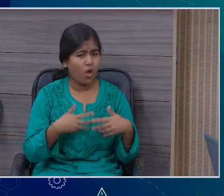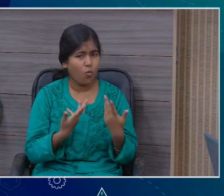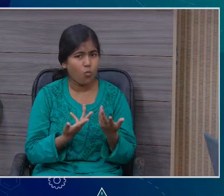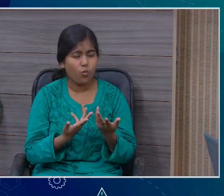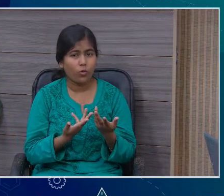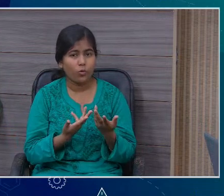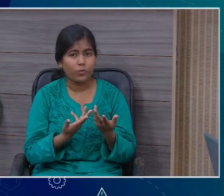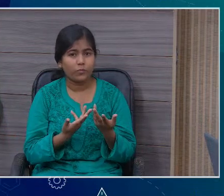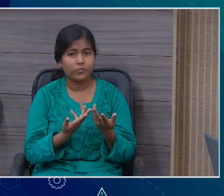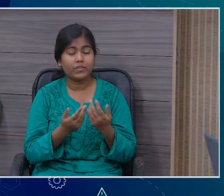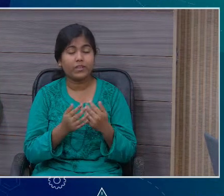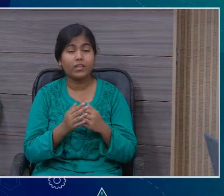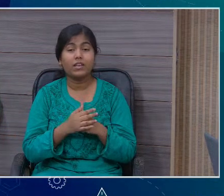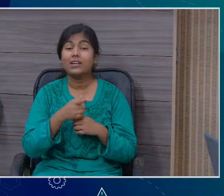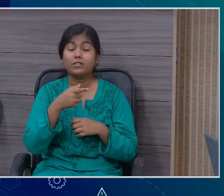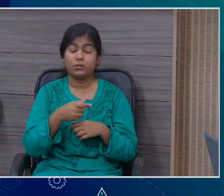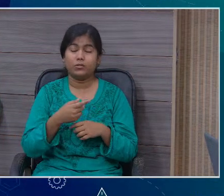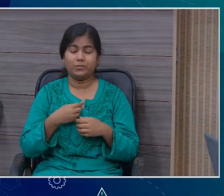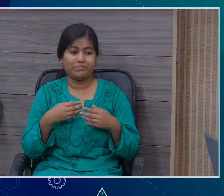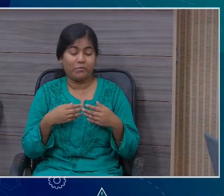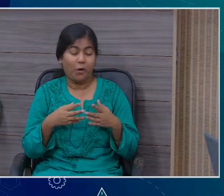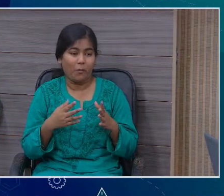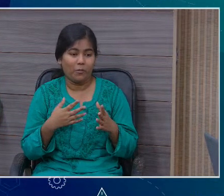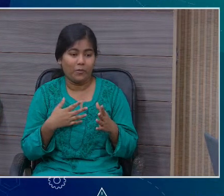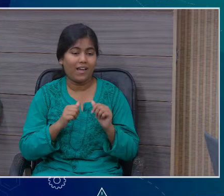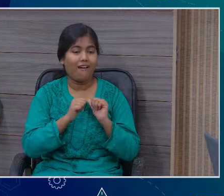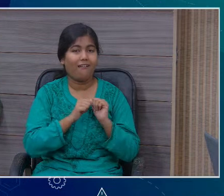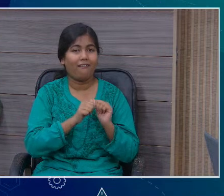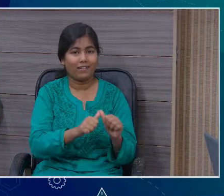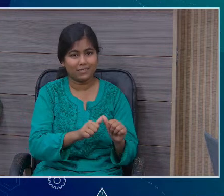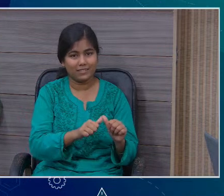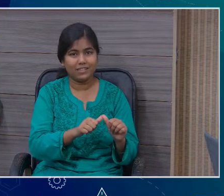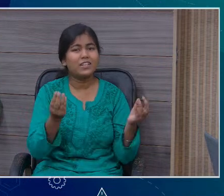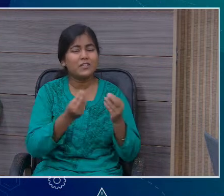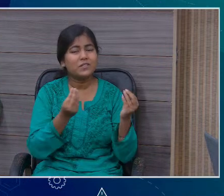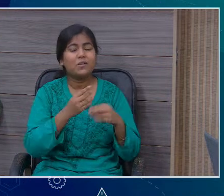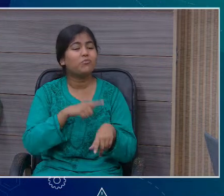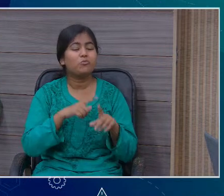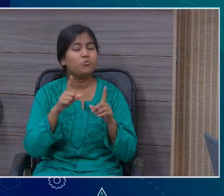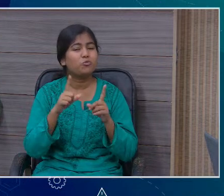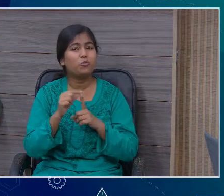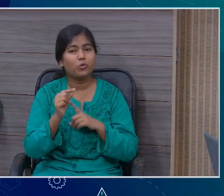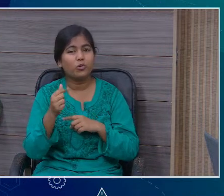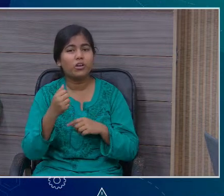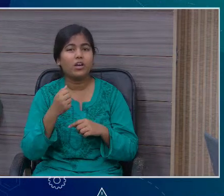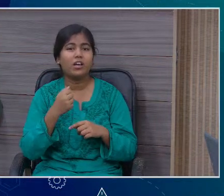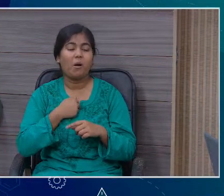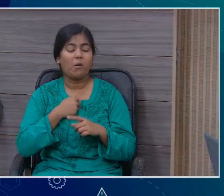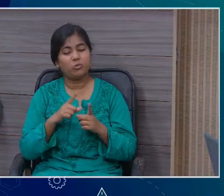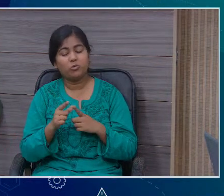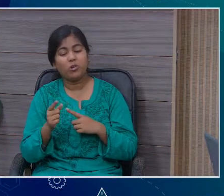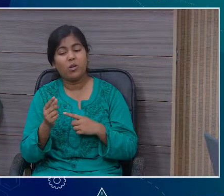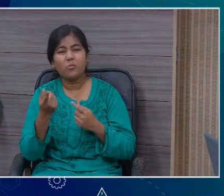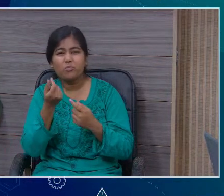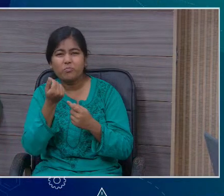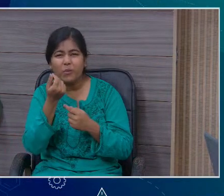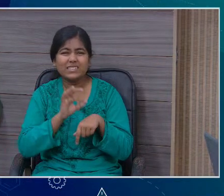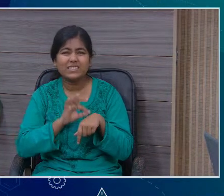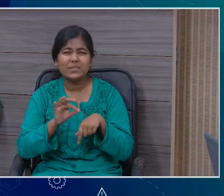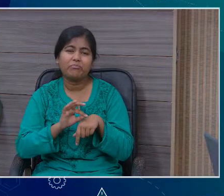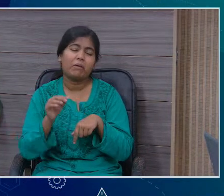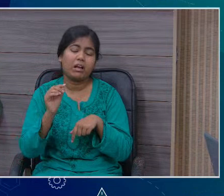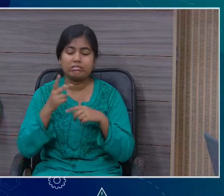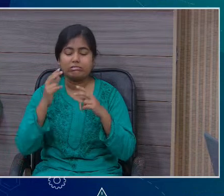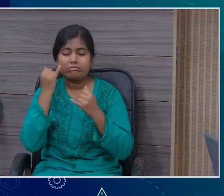with the writer, he tells him that he, along with his friends, sometimes they search for money which they can find in